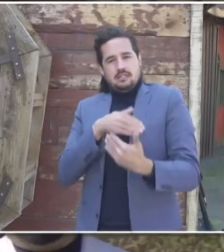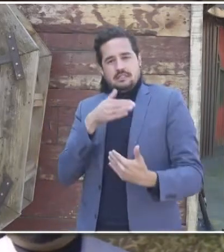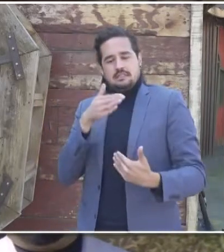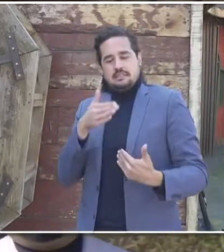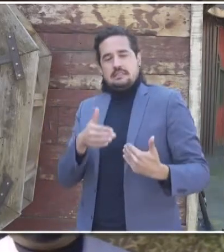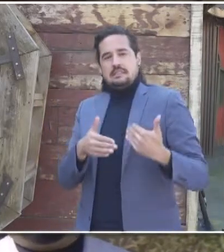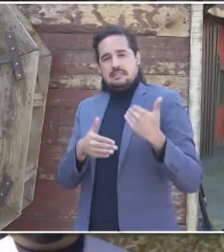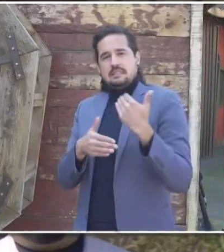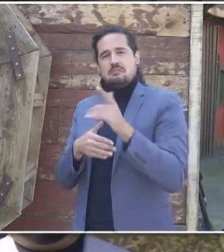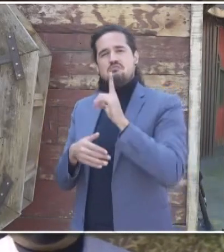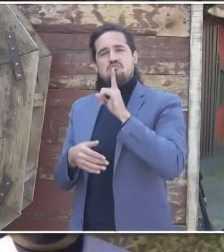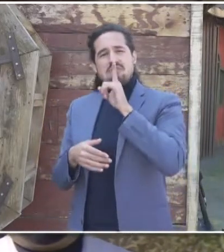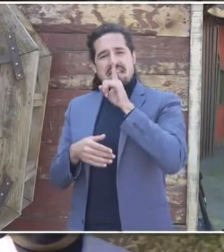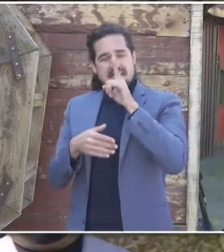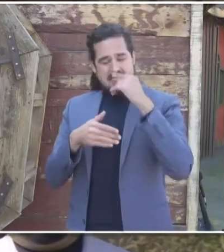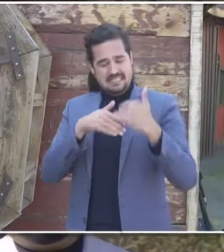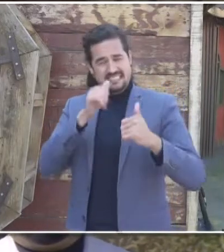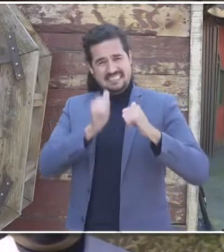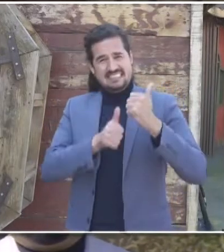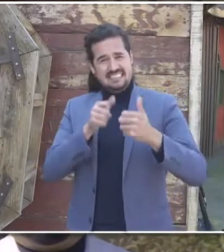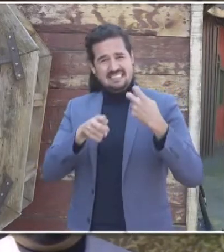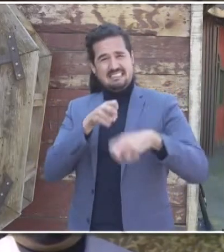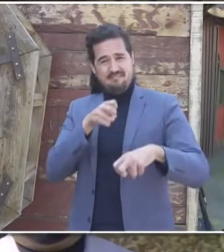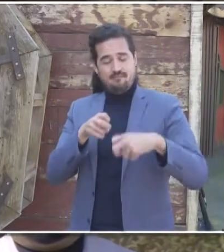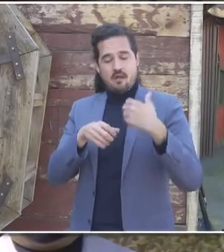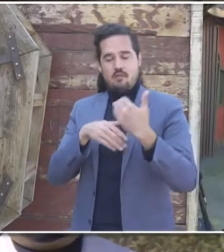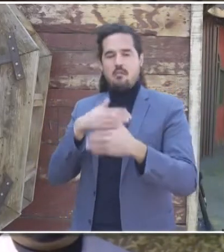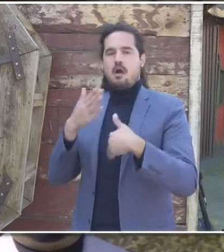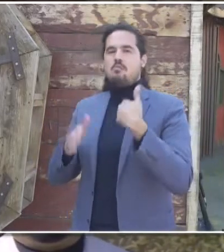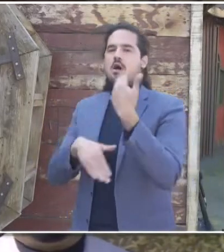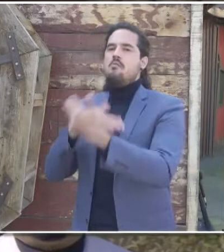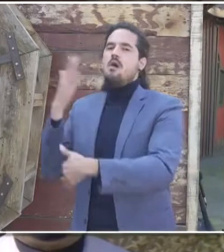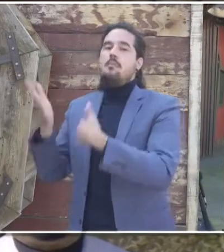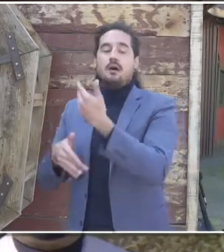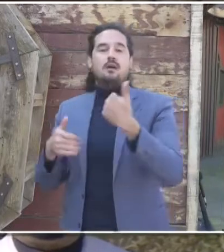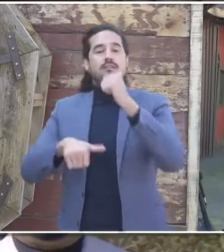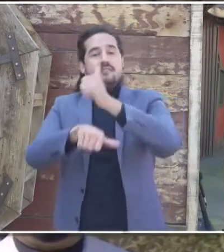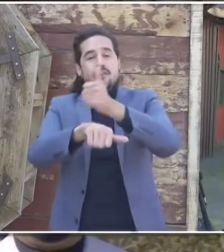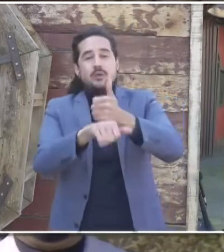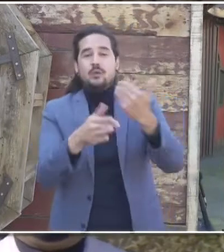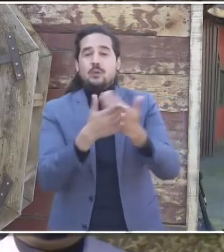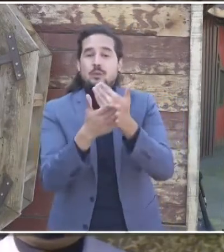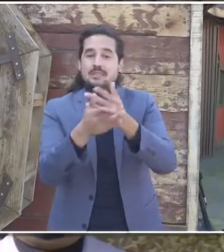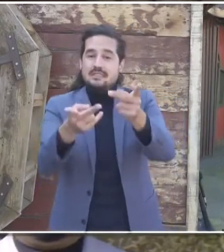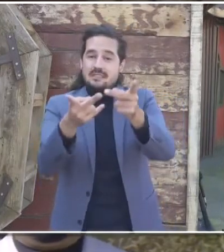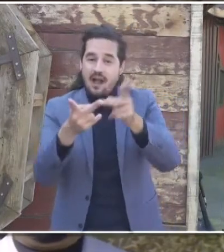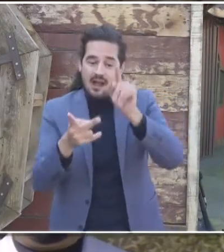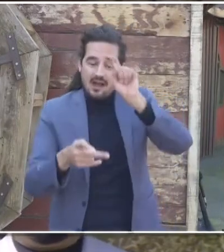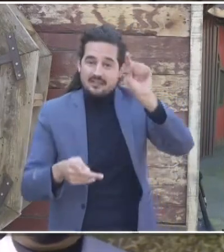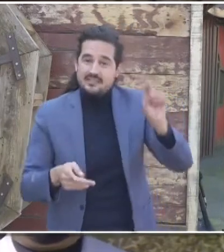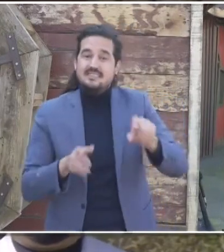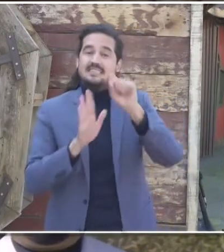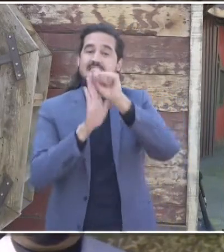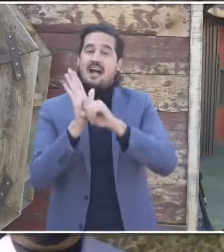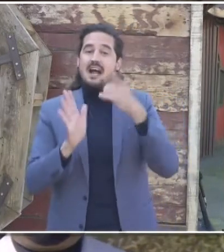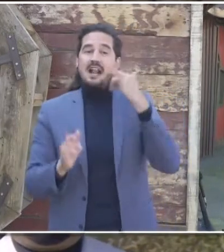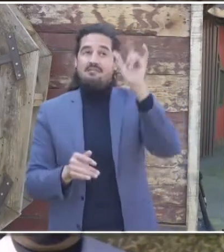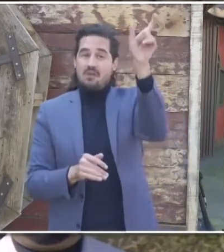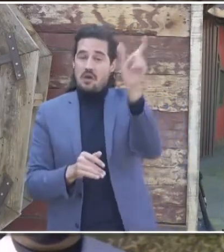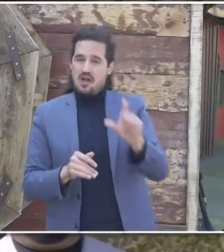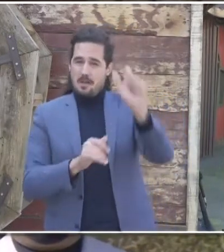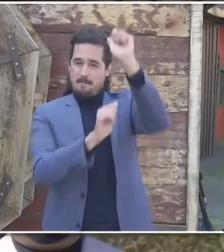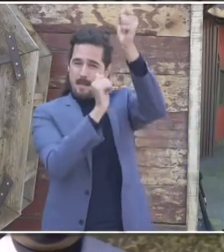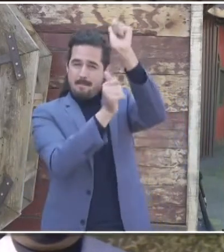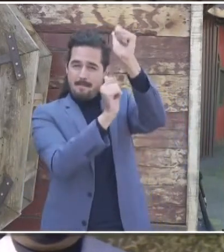announced new vaccination sites just this week up and down the state of California. Last week, a partnership with FEMA